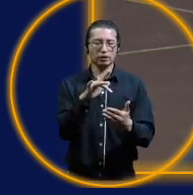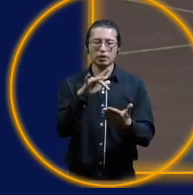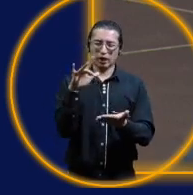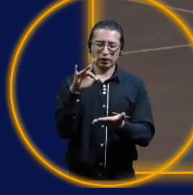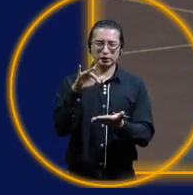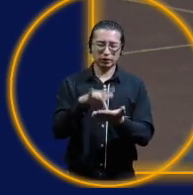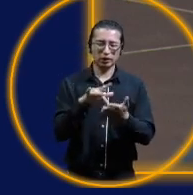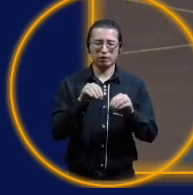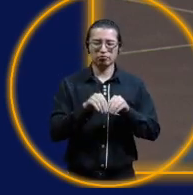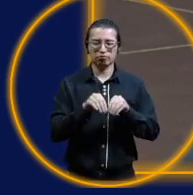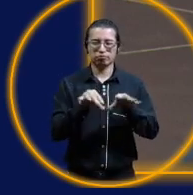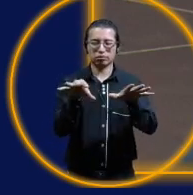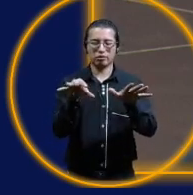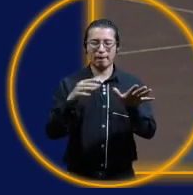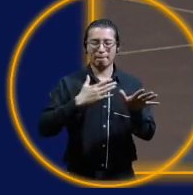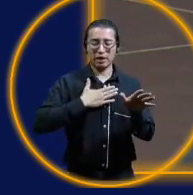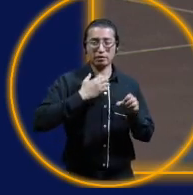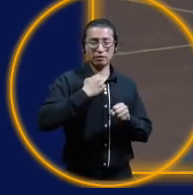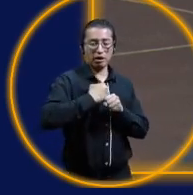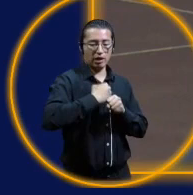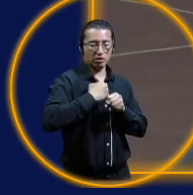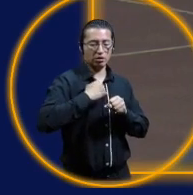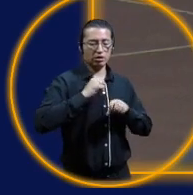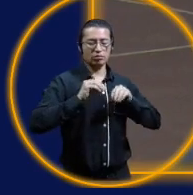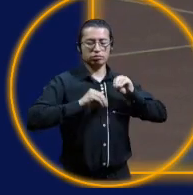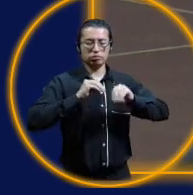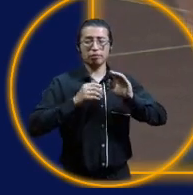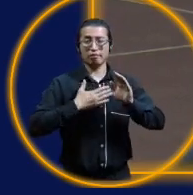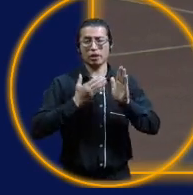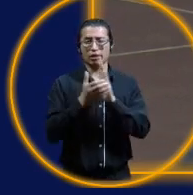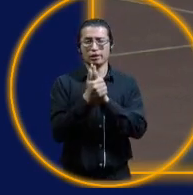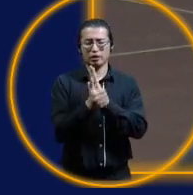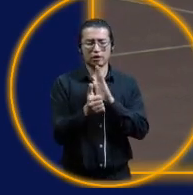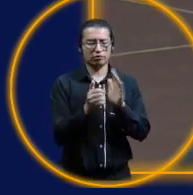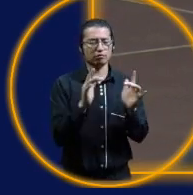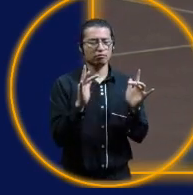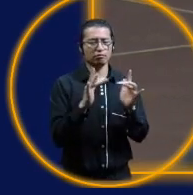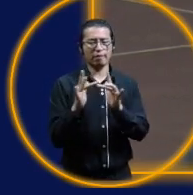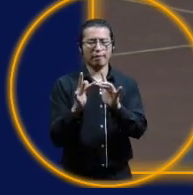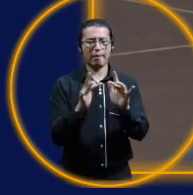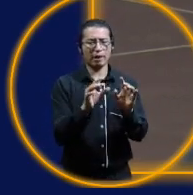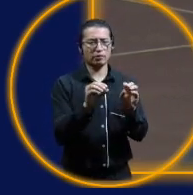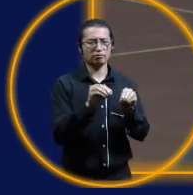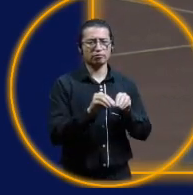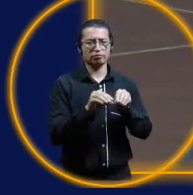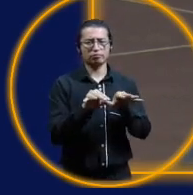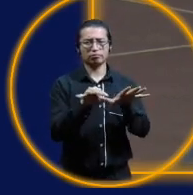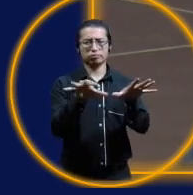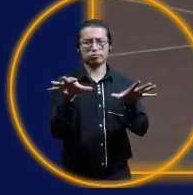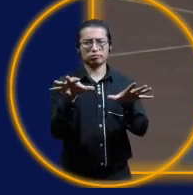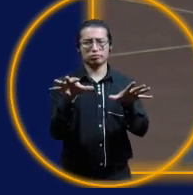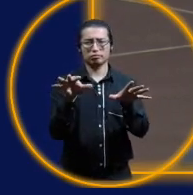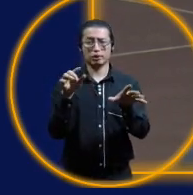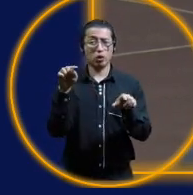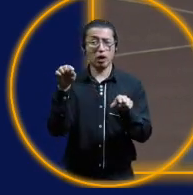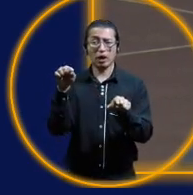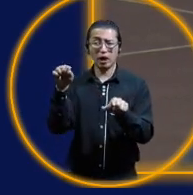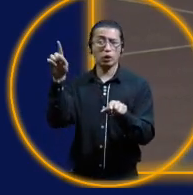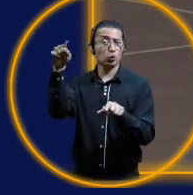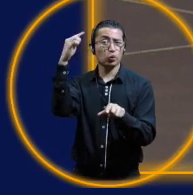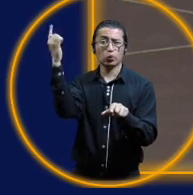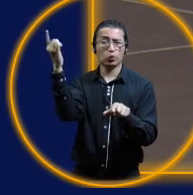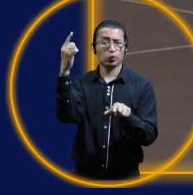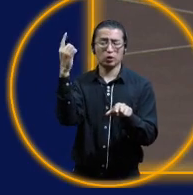talent. And there's a lot of creatives and artists in this world, but I have